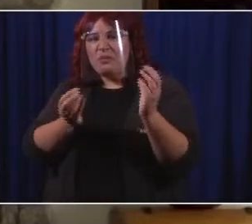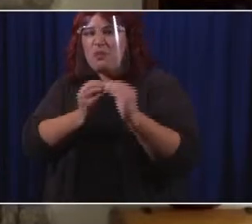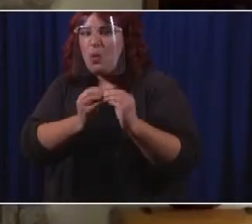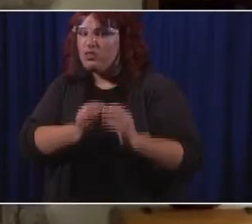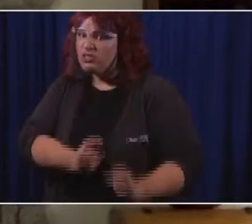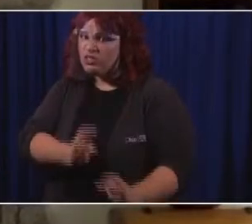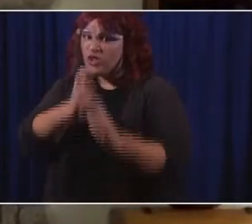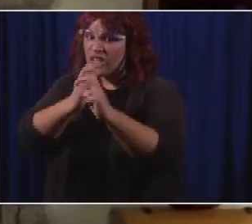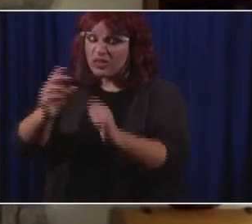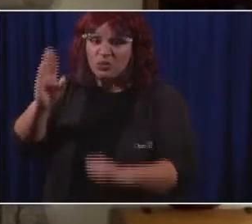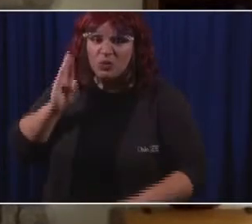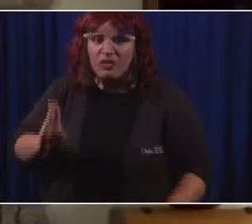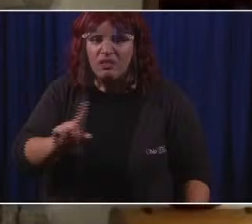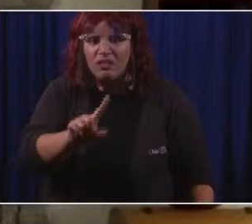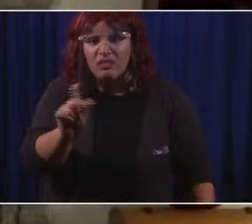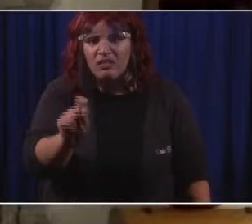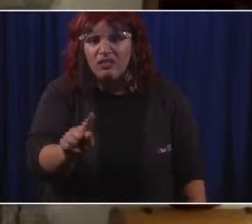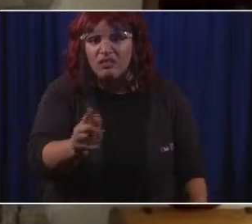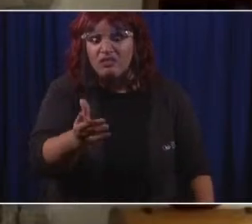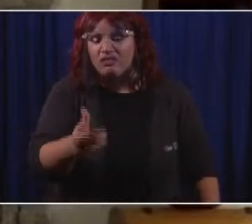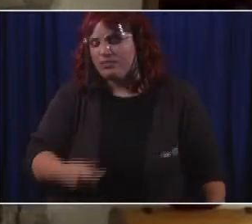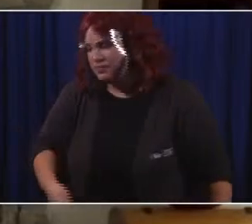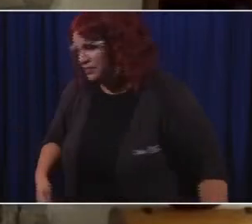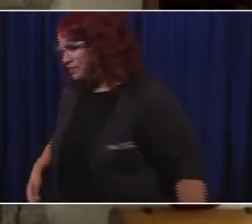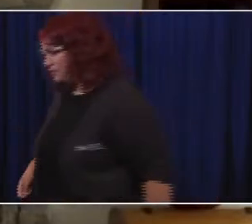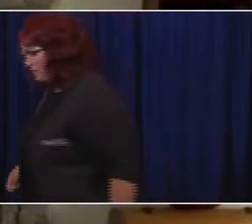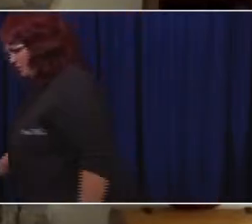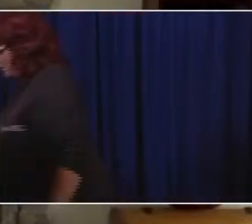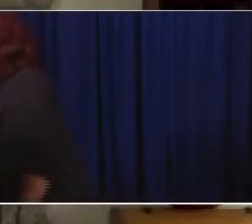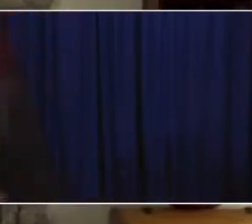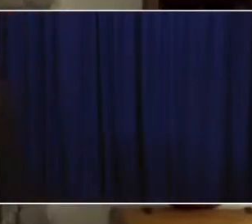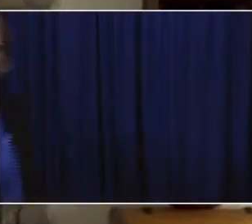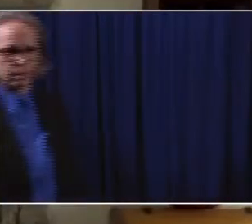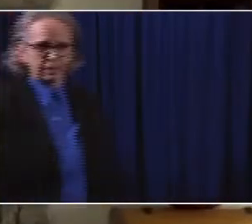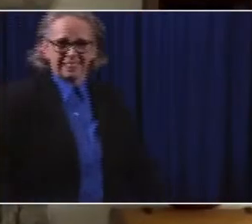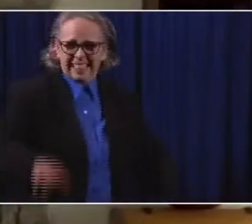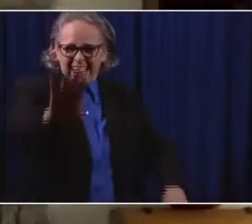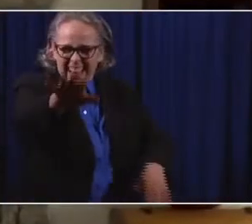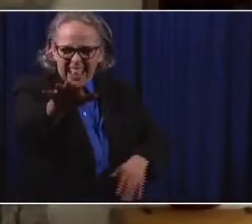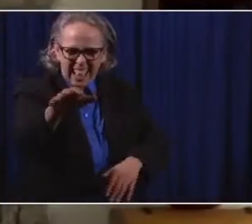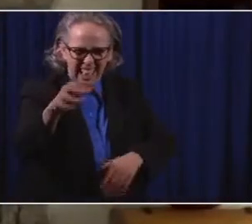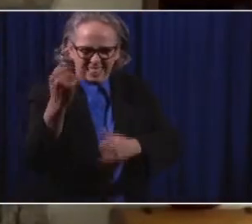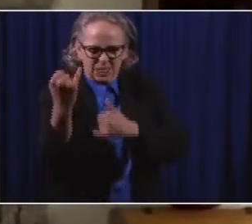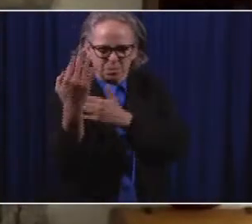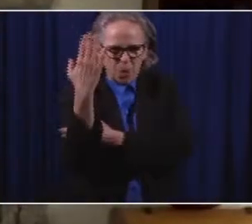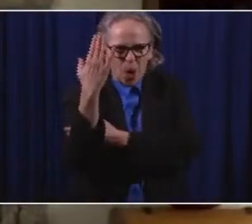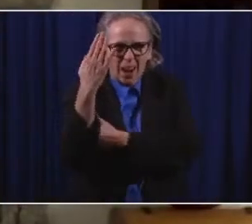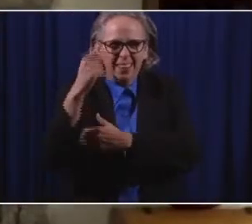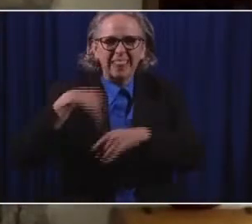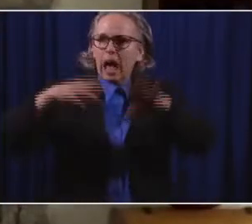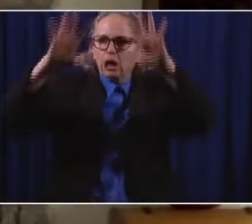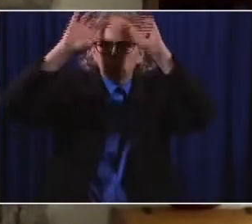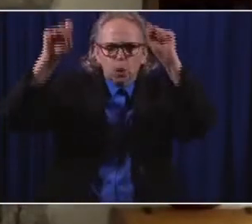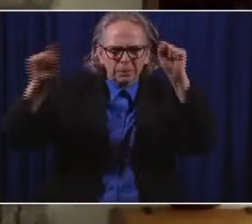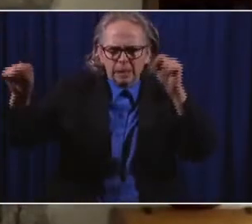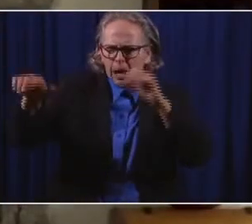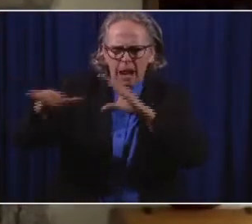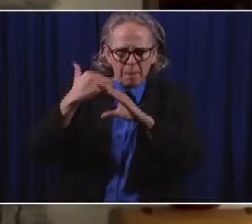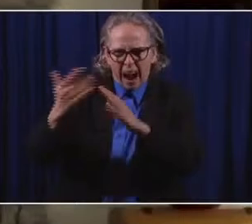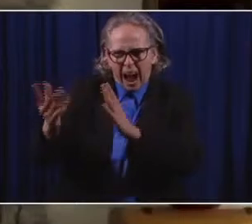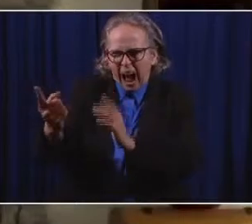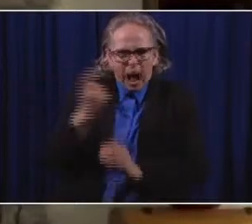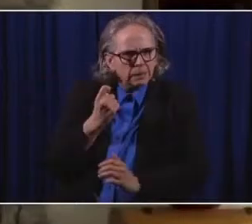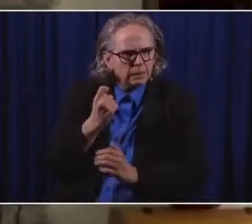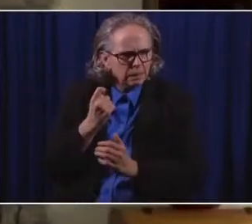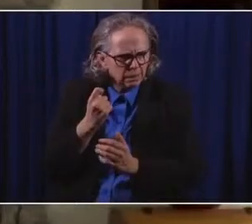I had a superintendent today, this morning, email me and recommend that we, postpone winter sports